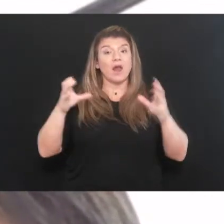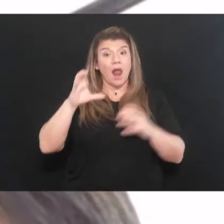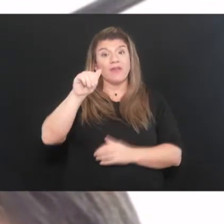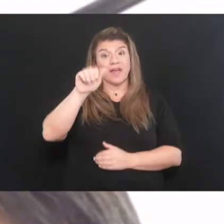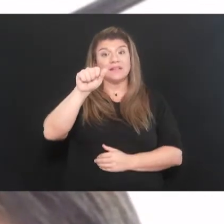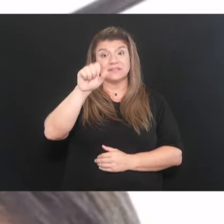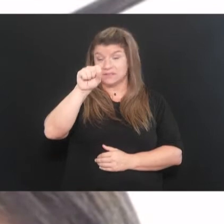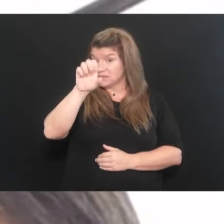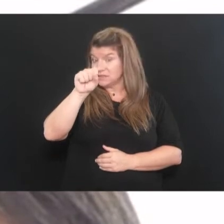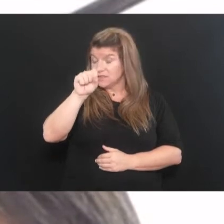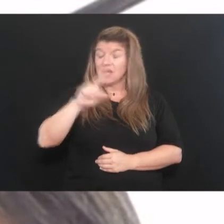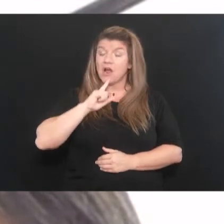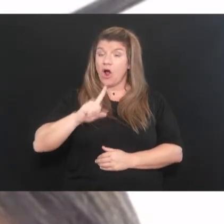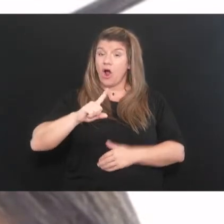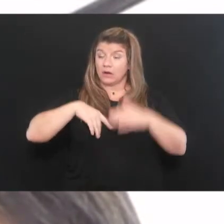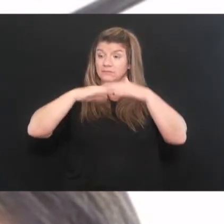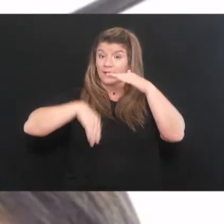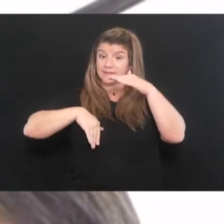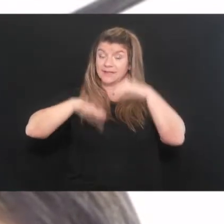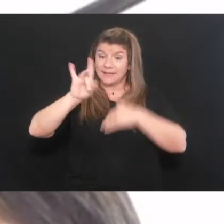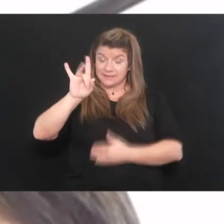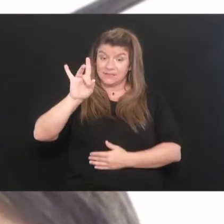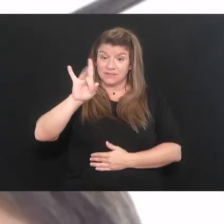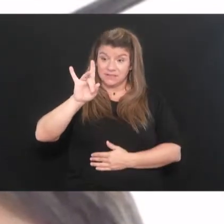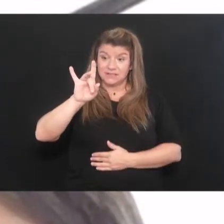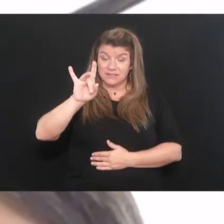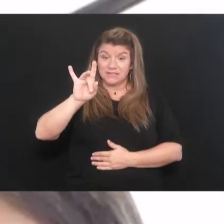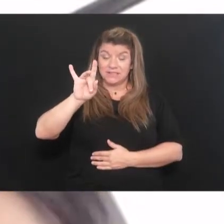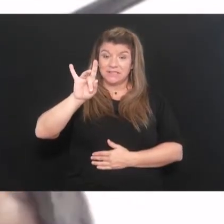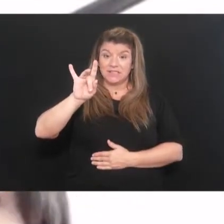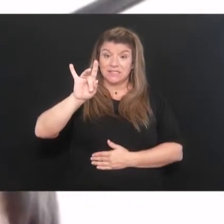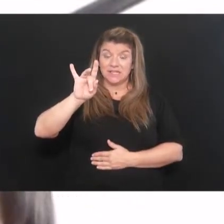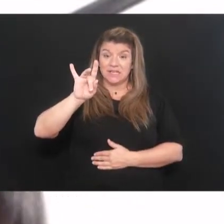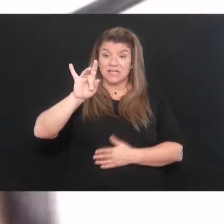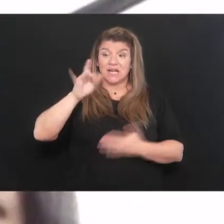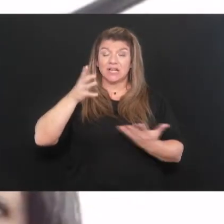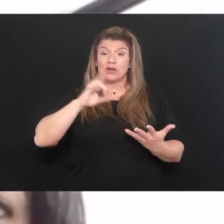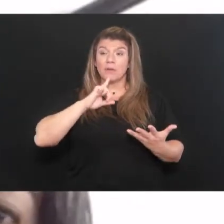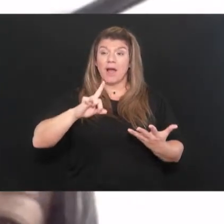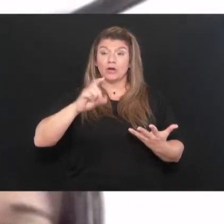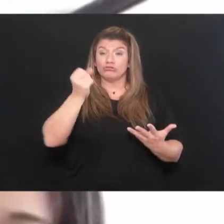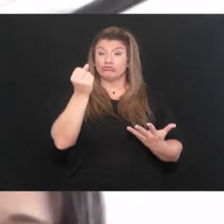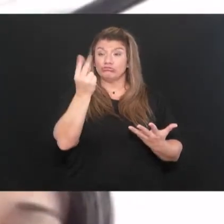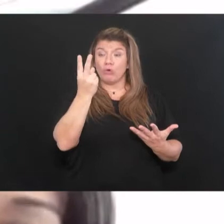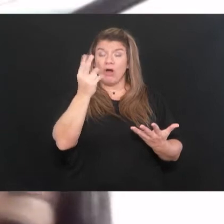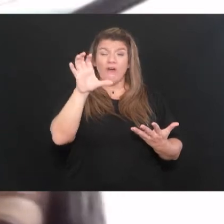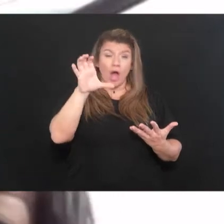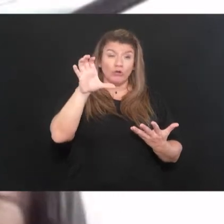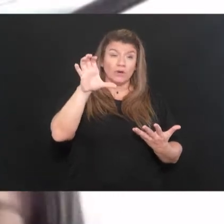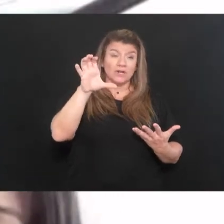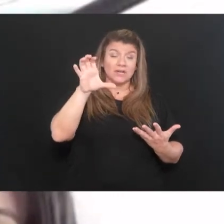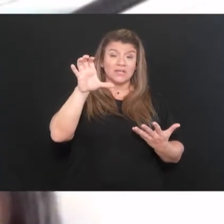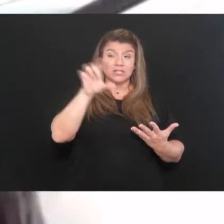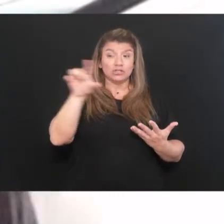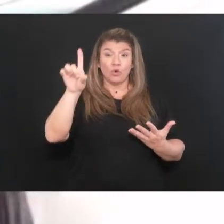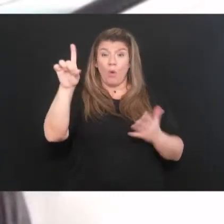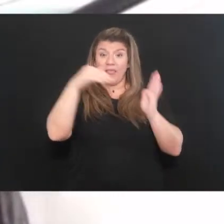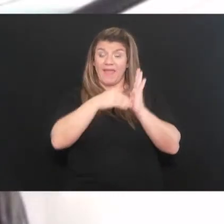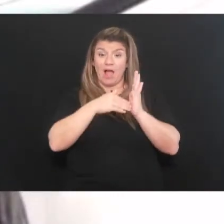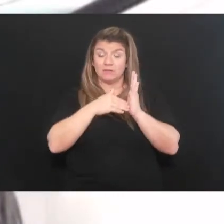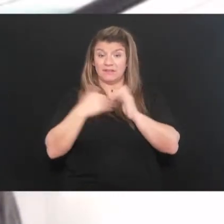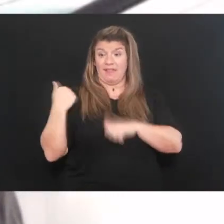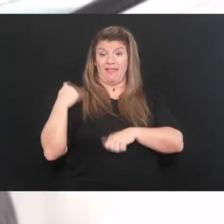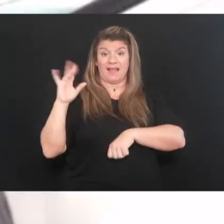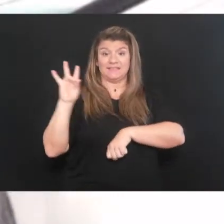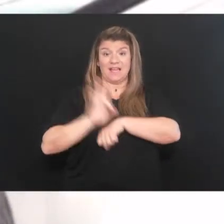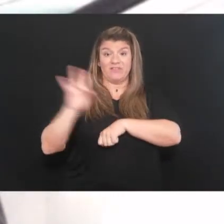who are less than 18. I mean, they're about 1,200 to 1,000 over the last 7-day average. So, I